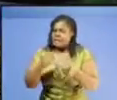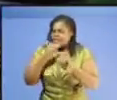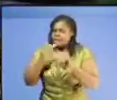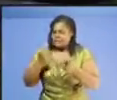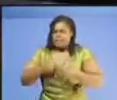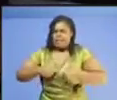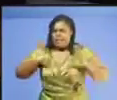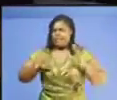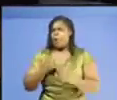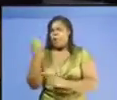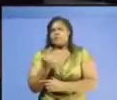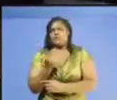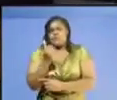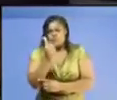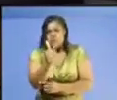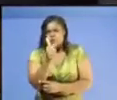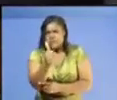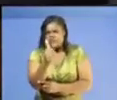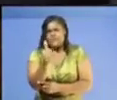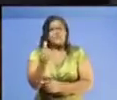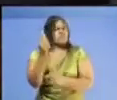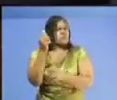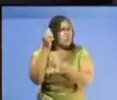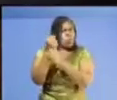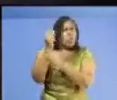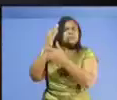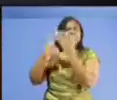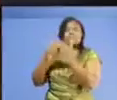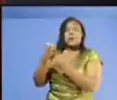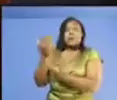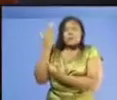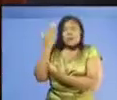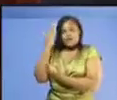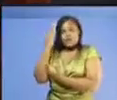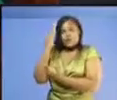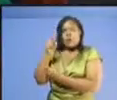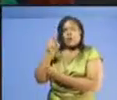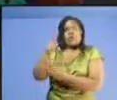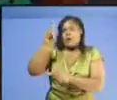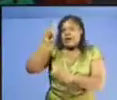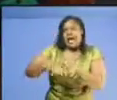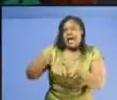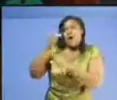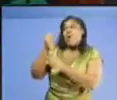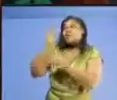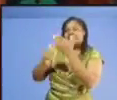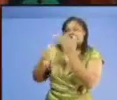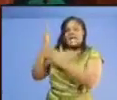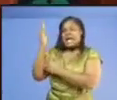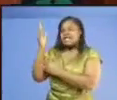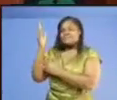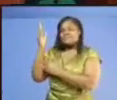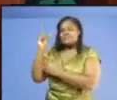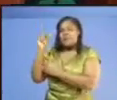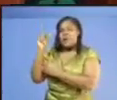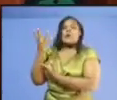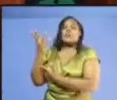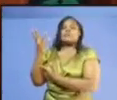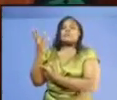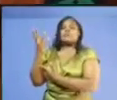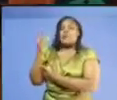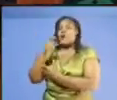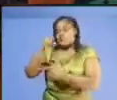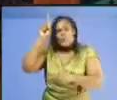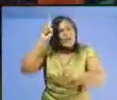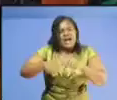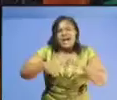to make sure that you hold his hand, because he knows you can't hold his hands when trouble comes. You can't